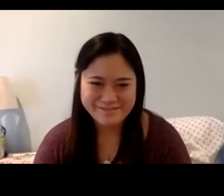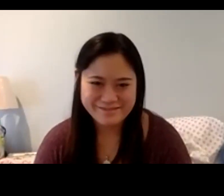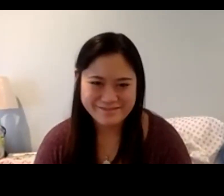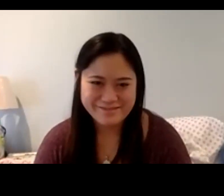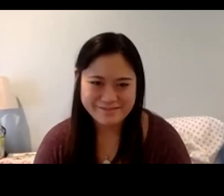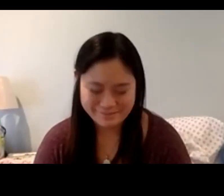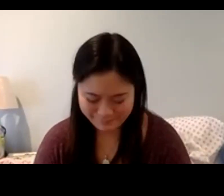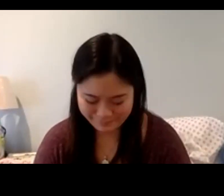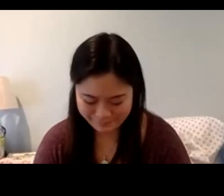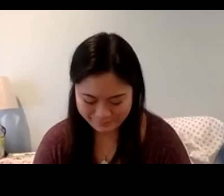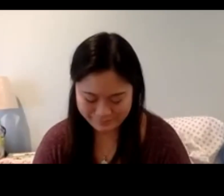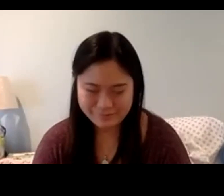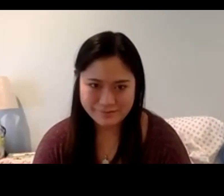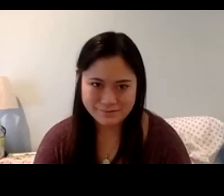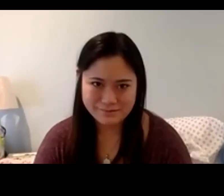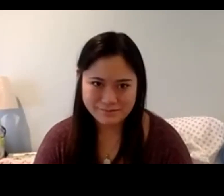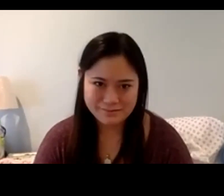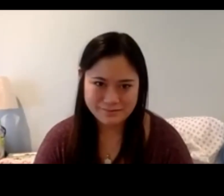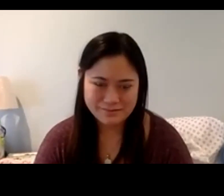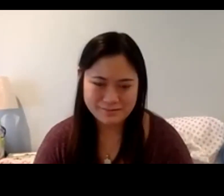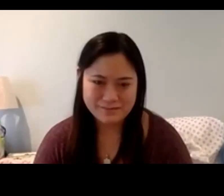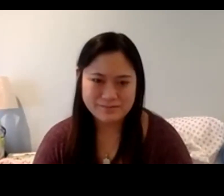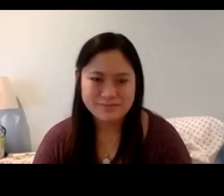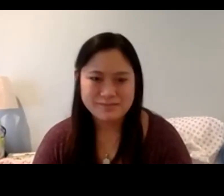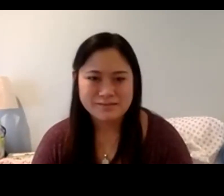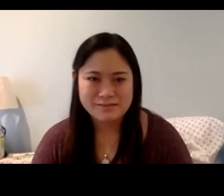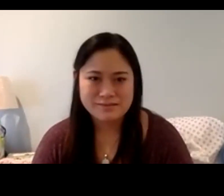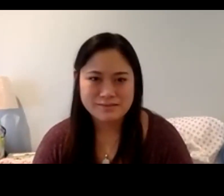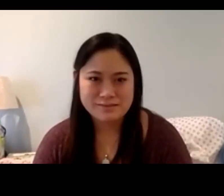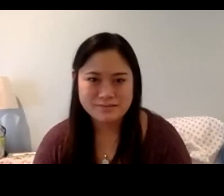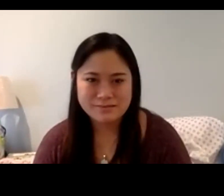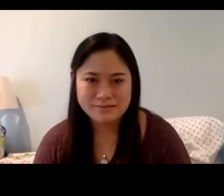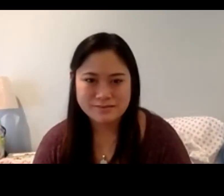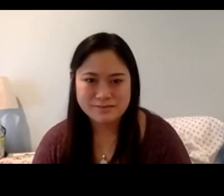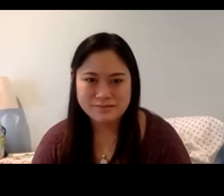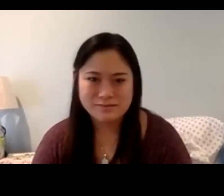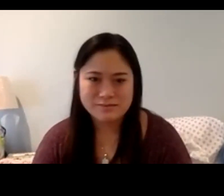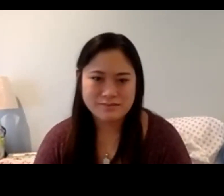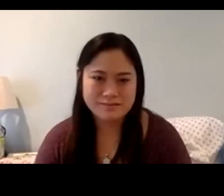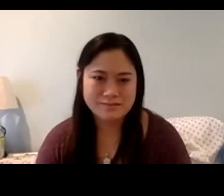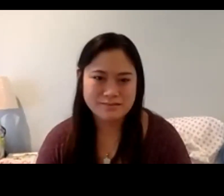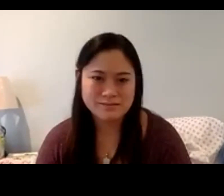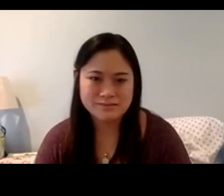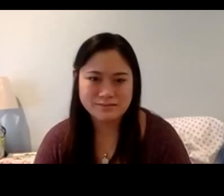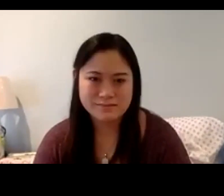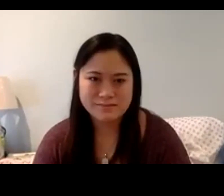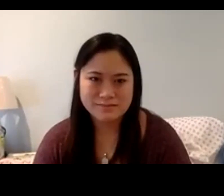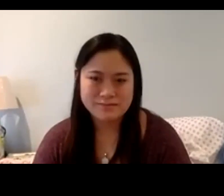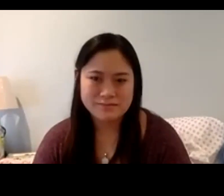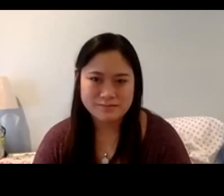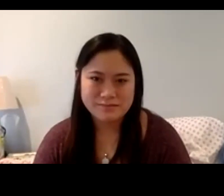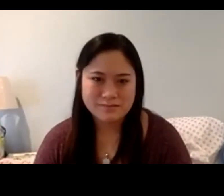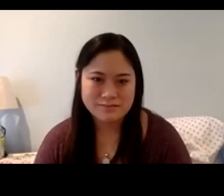certificate. So this is just a member benefit that we do, and we offer it free for our members. So most of you are, so